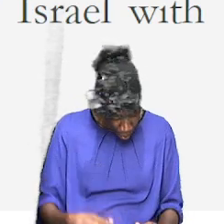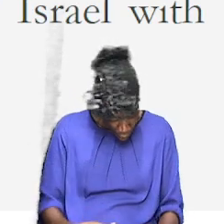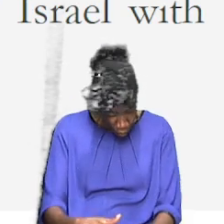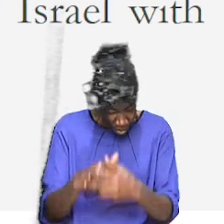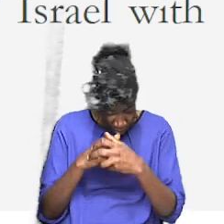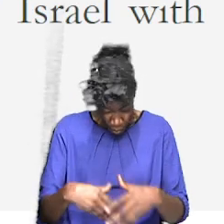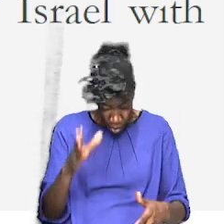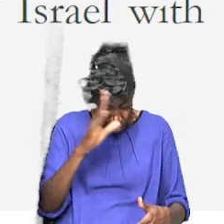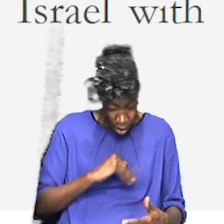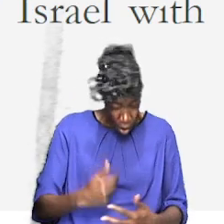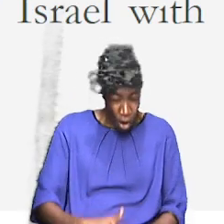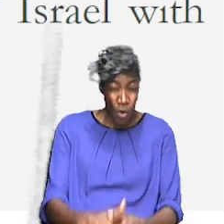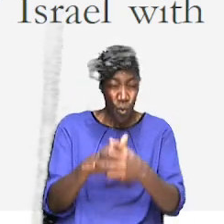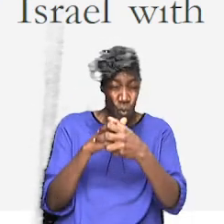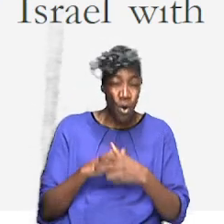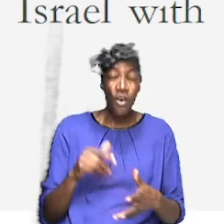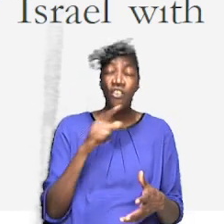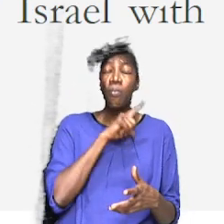the Lord.